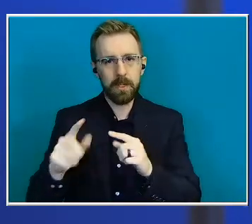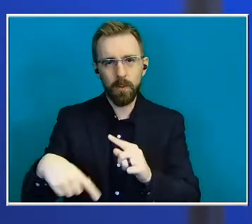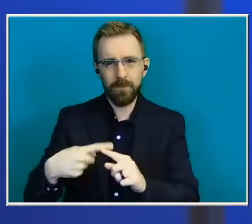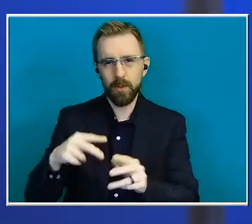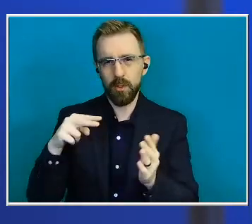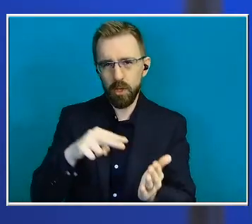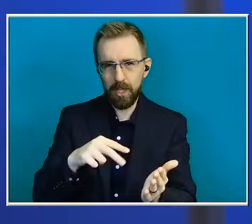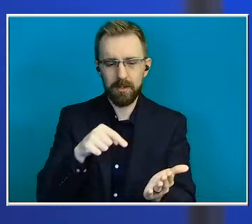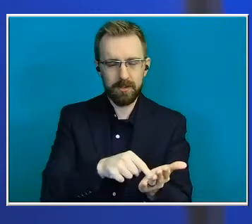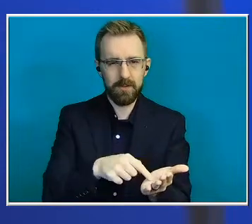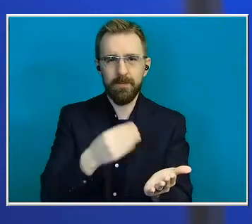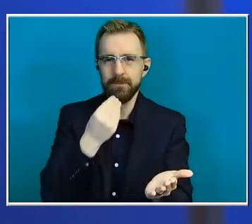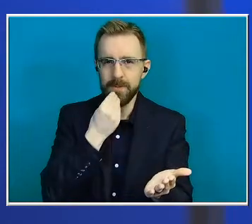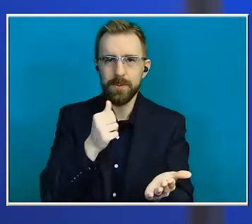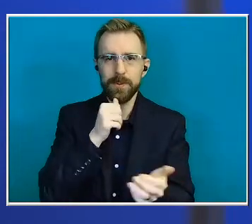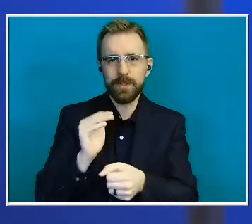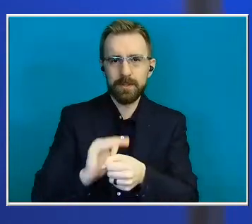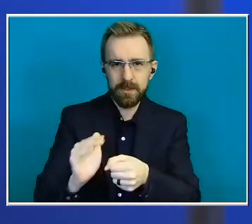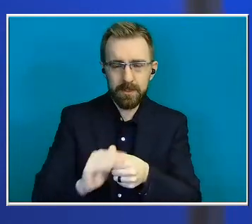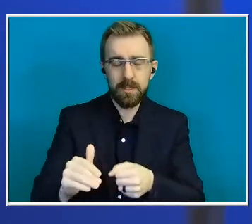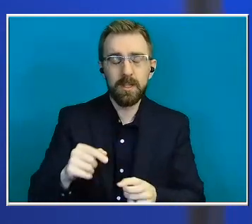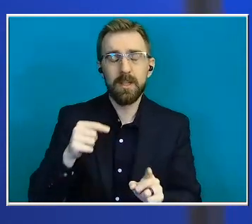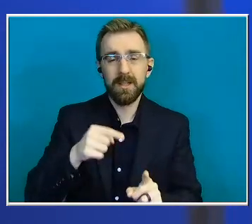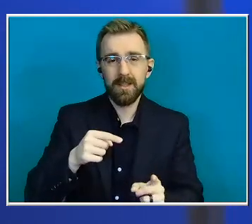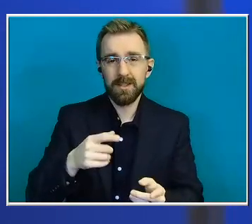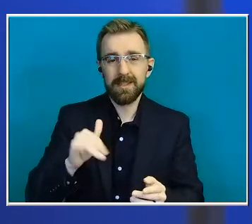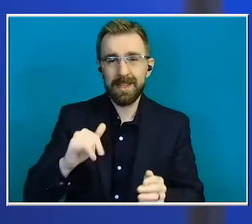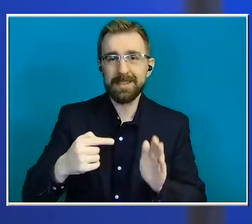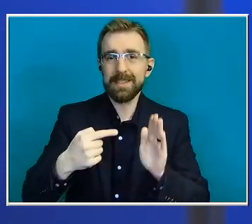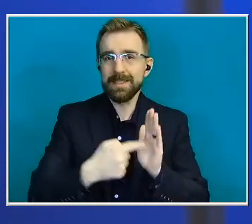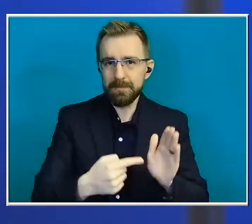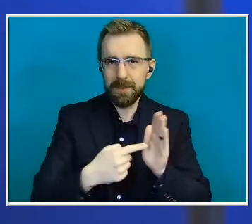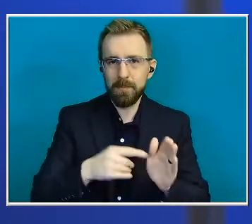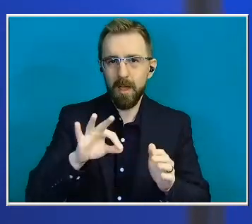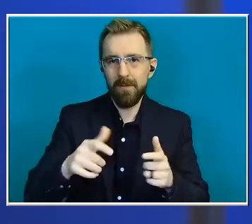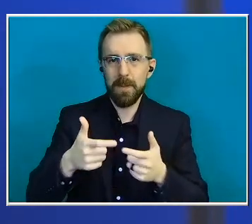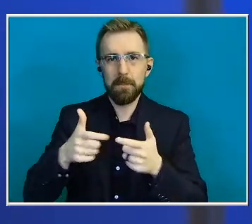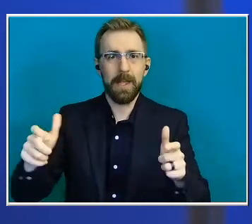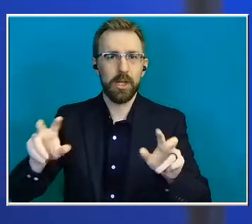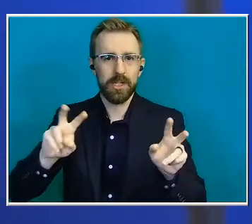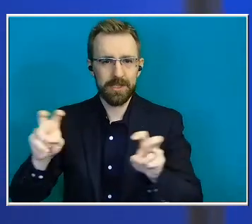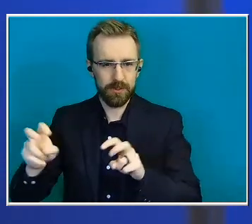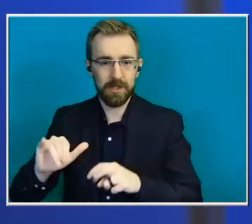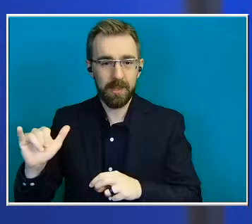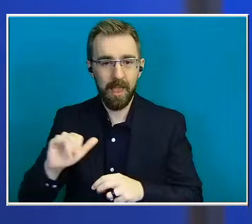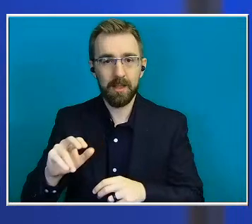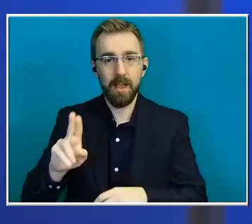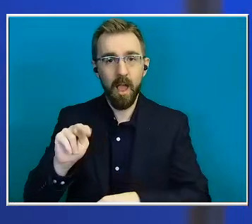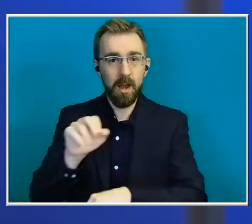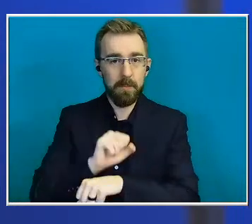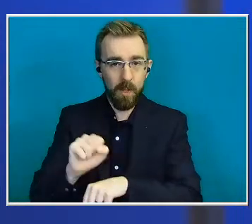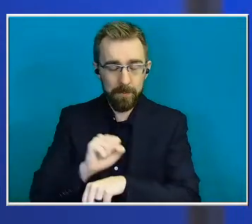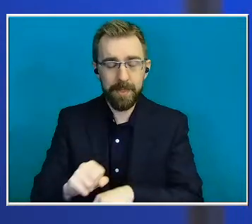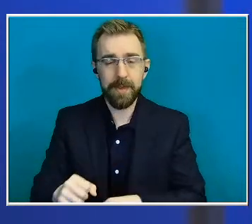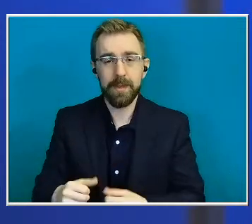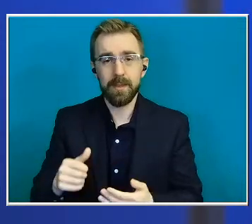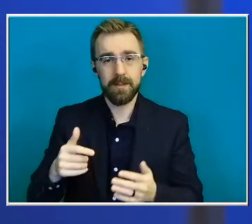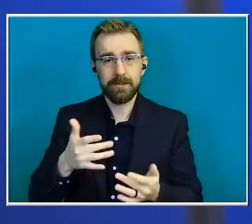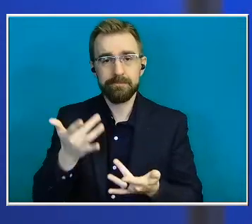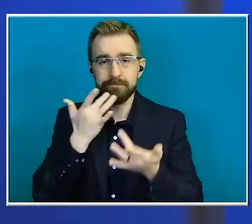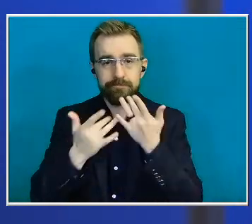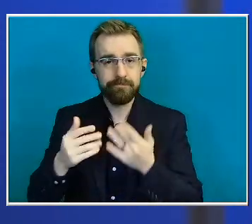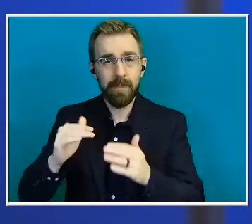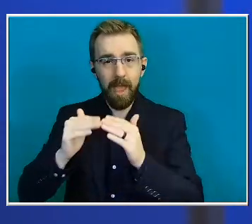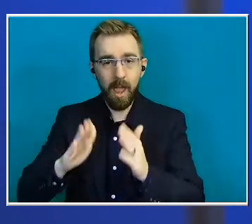insecurity. And food insecurity itself is a symptom of larger issues like unemployment, lack of affordable housing,